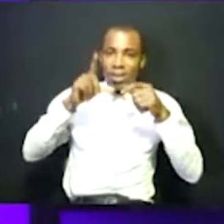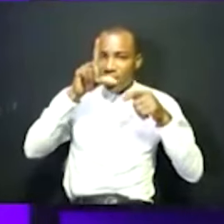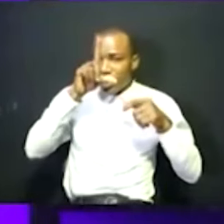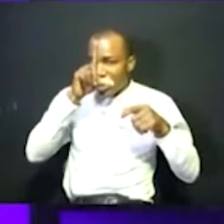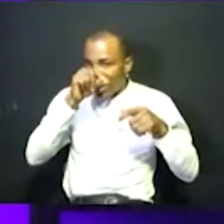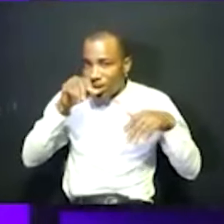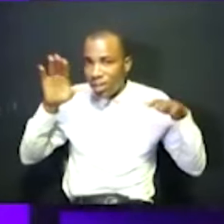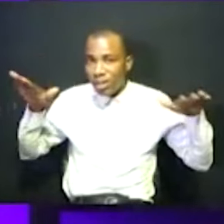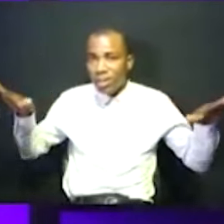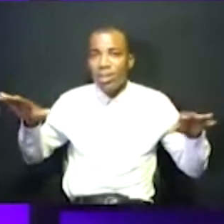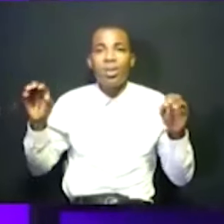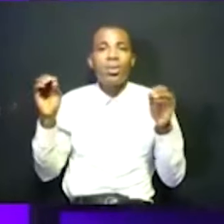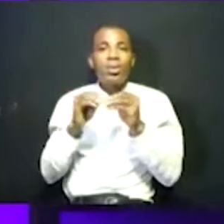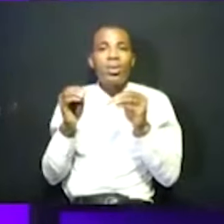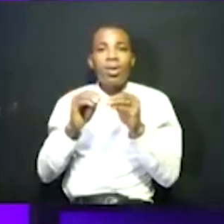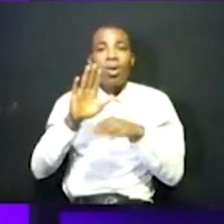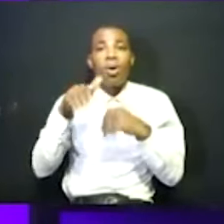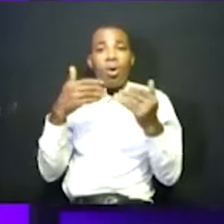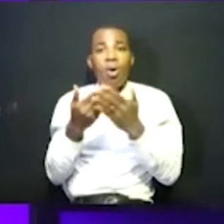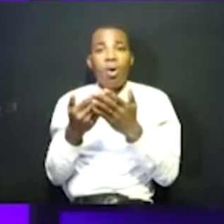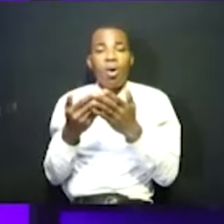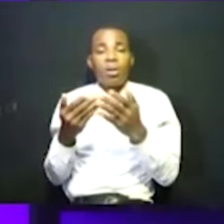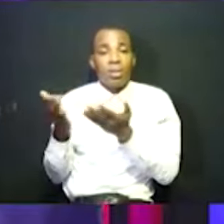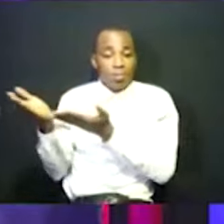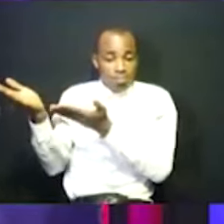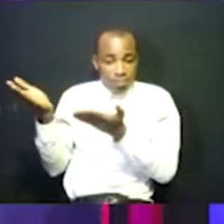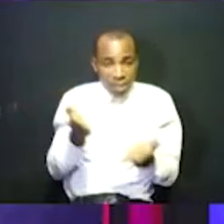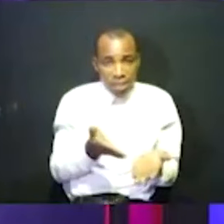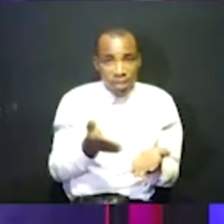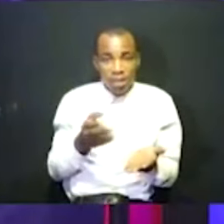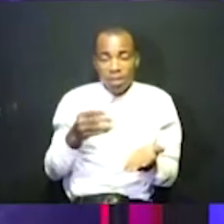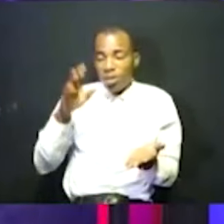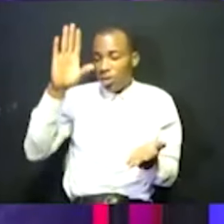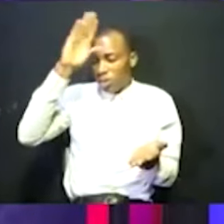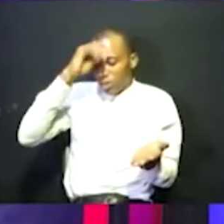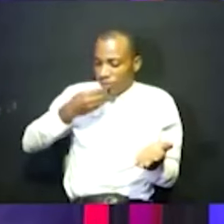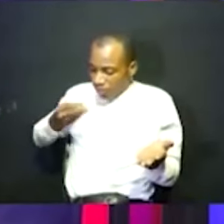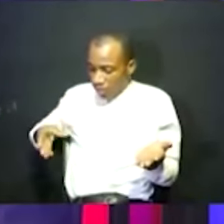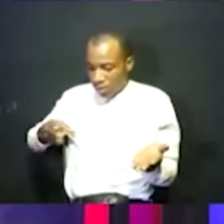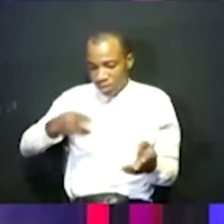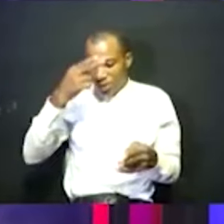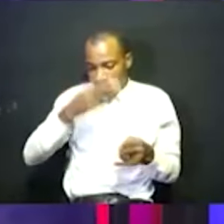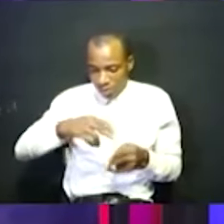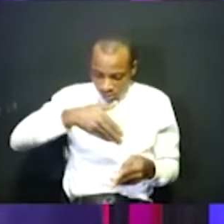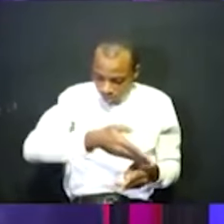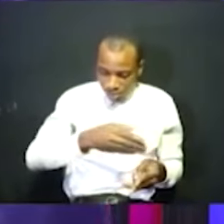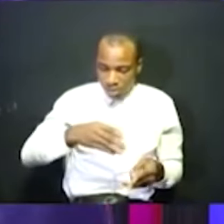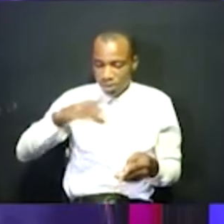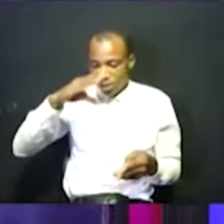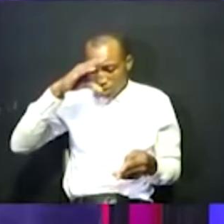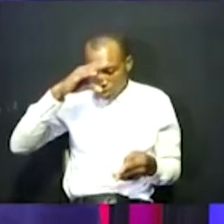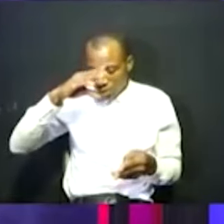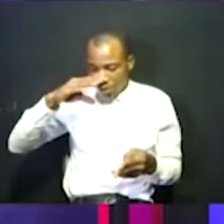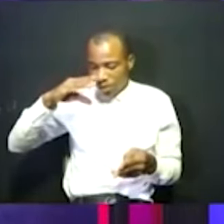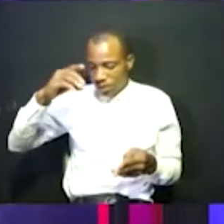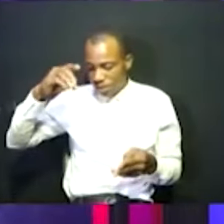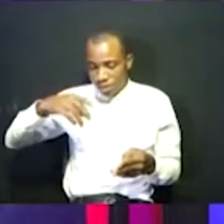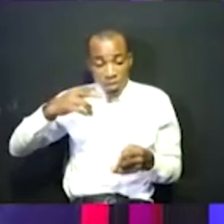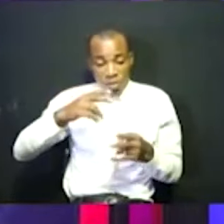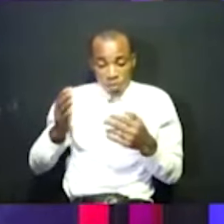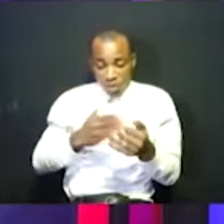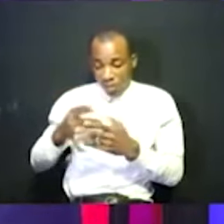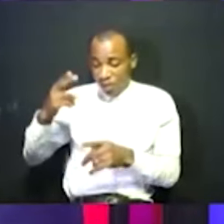them to the man to see what he would name them. And whatever the man called each living creature,